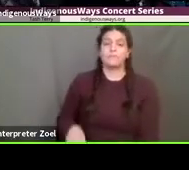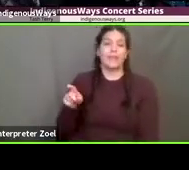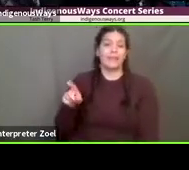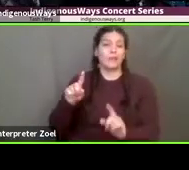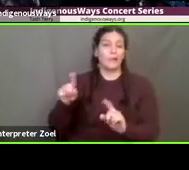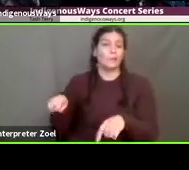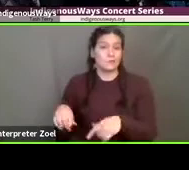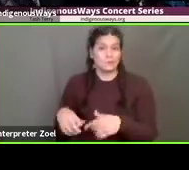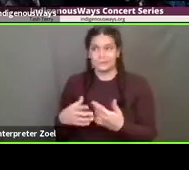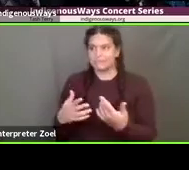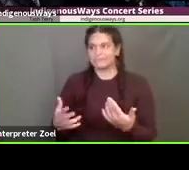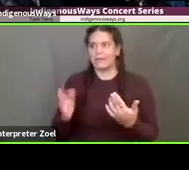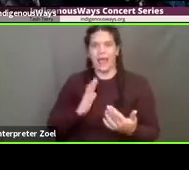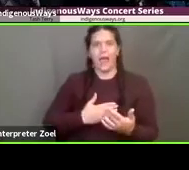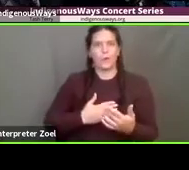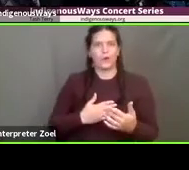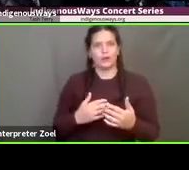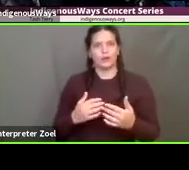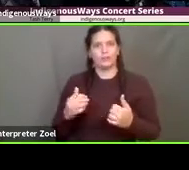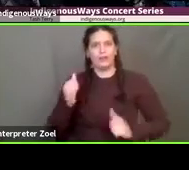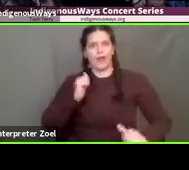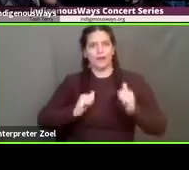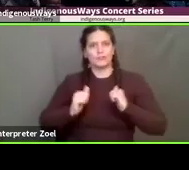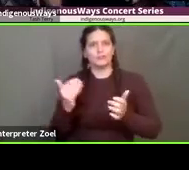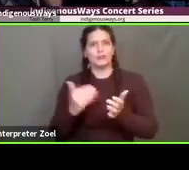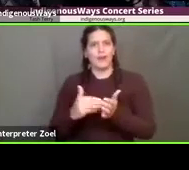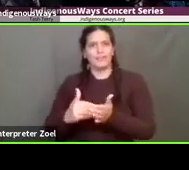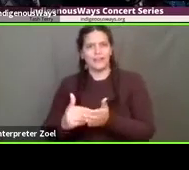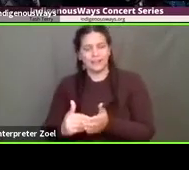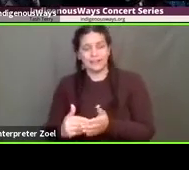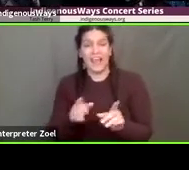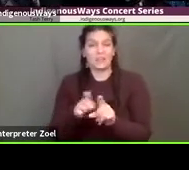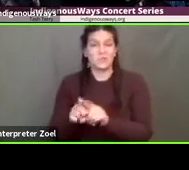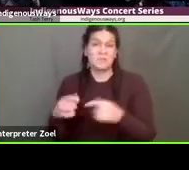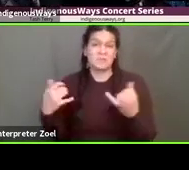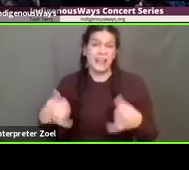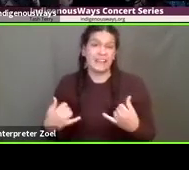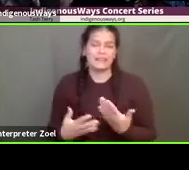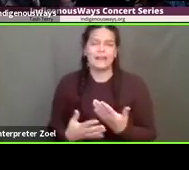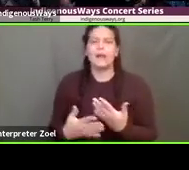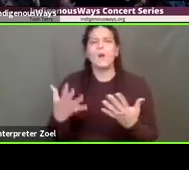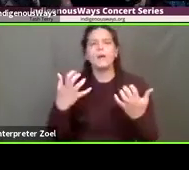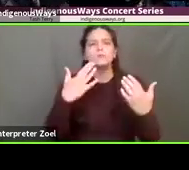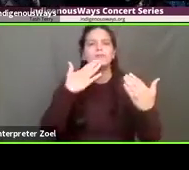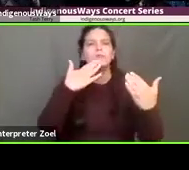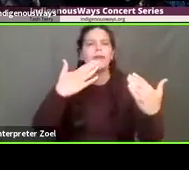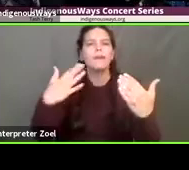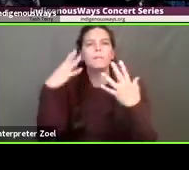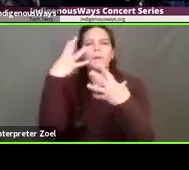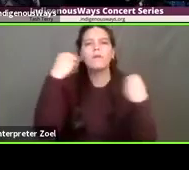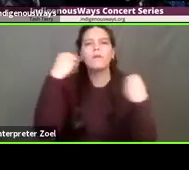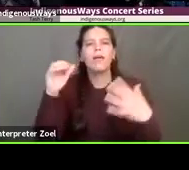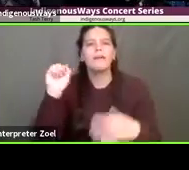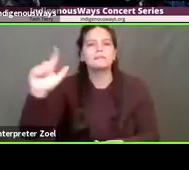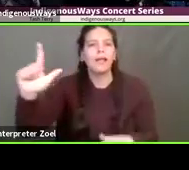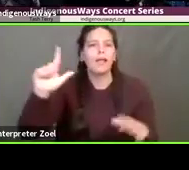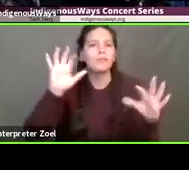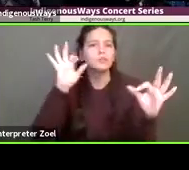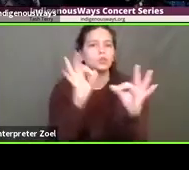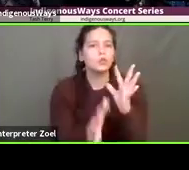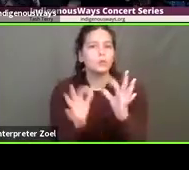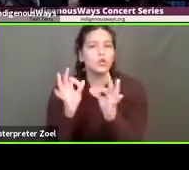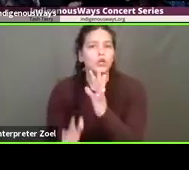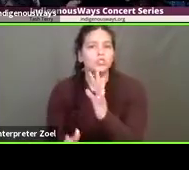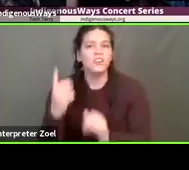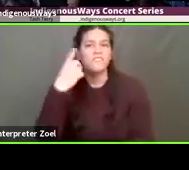on stage as well. So I just want to thank our beautiful, beautiful ASL interpreters